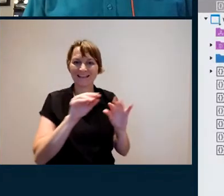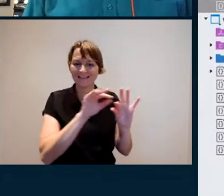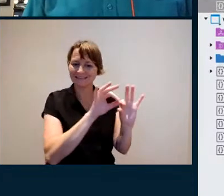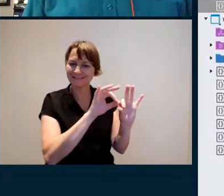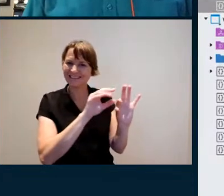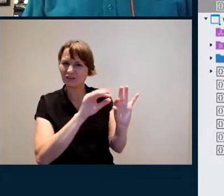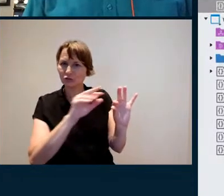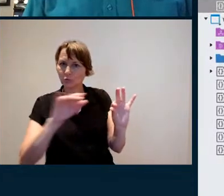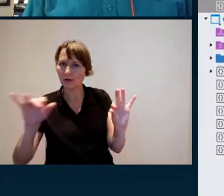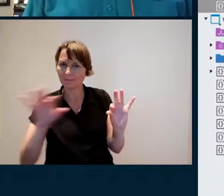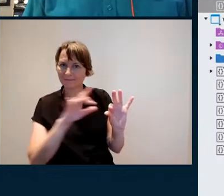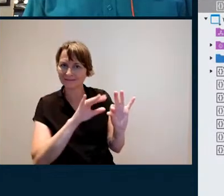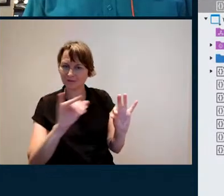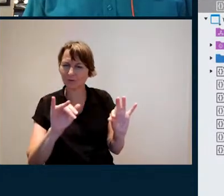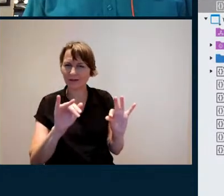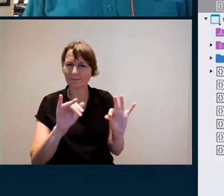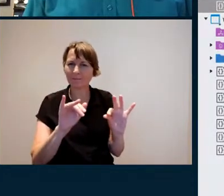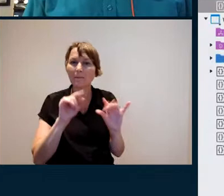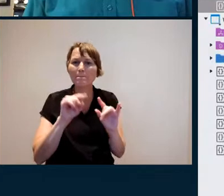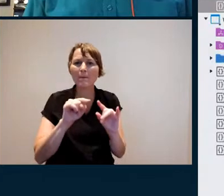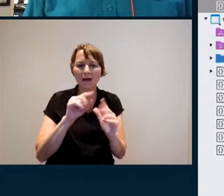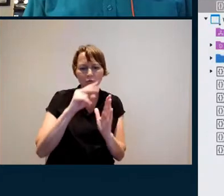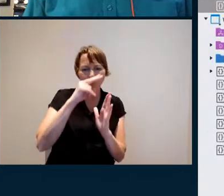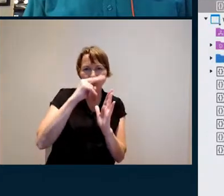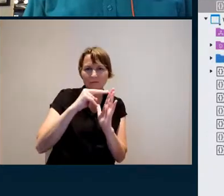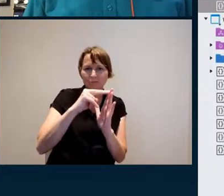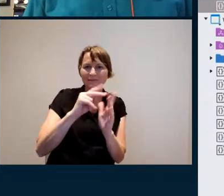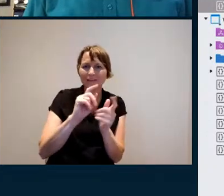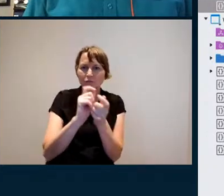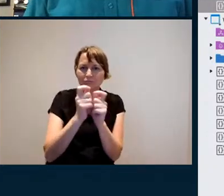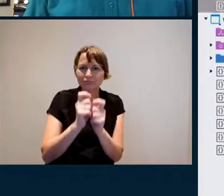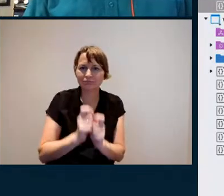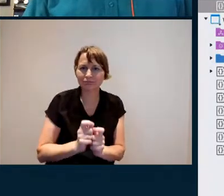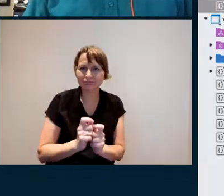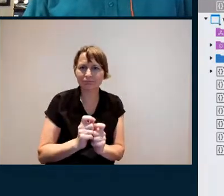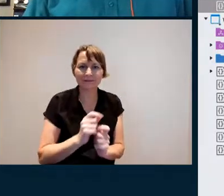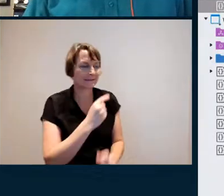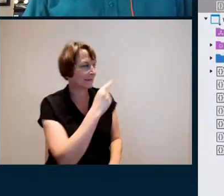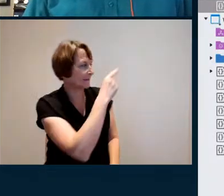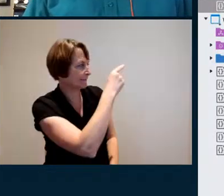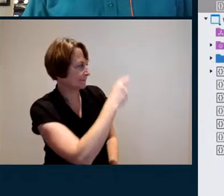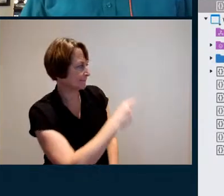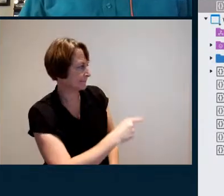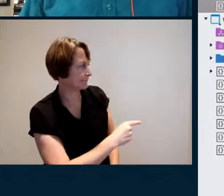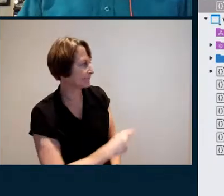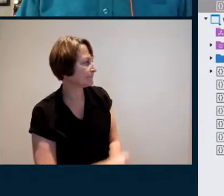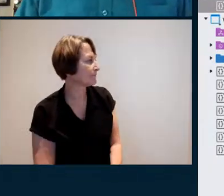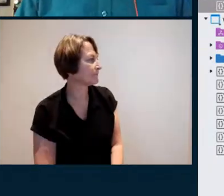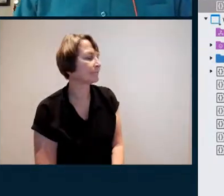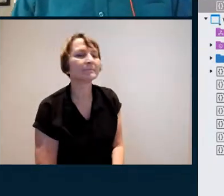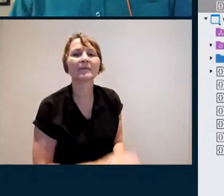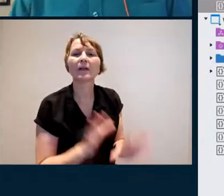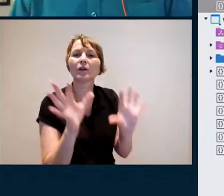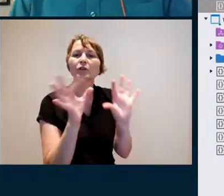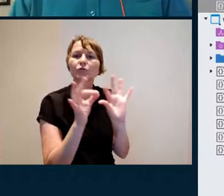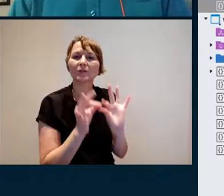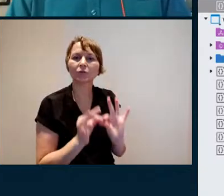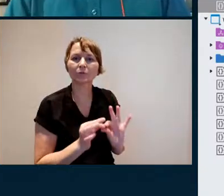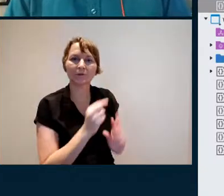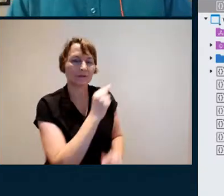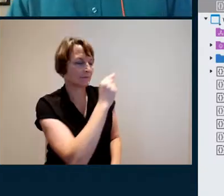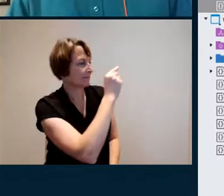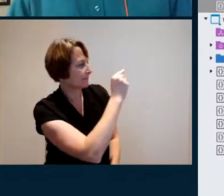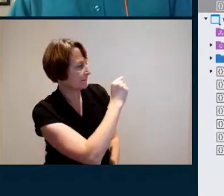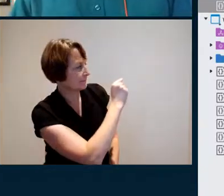configuration. So it's actually reading the stuff like here, configuration, get connection string, Redis. And it's actually getting